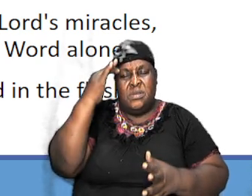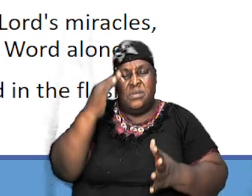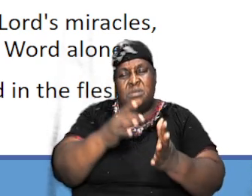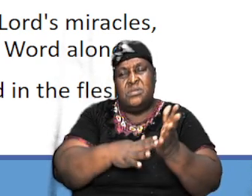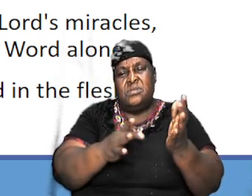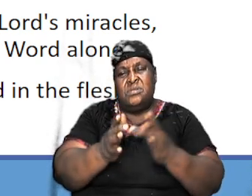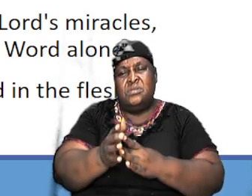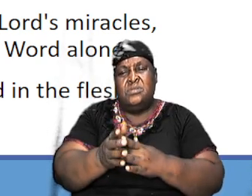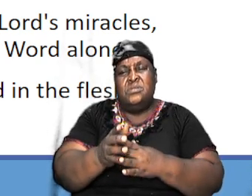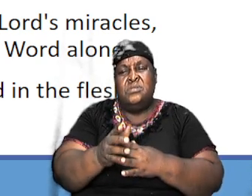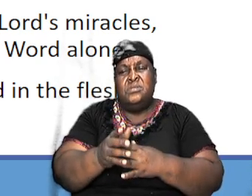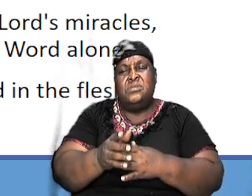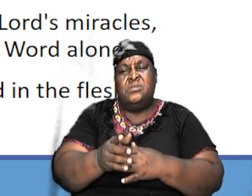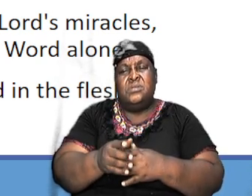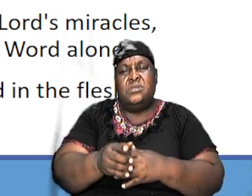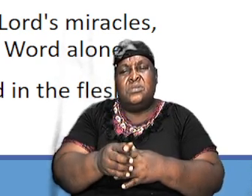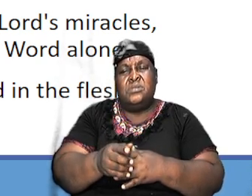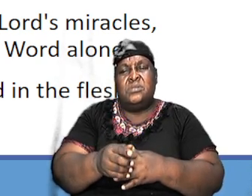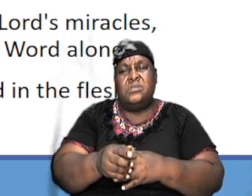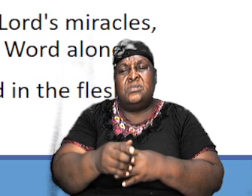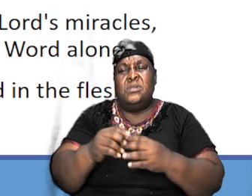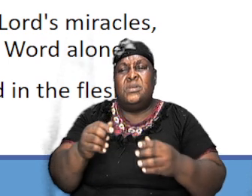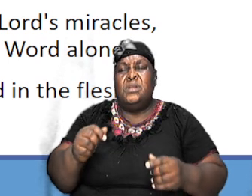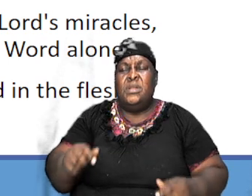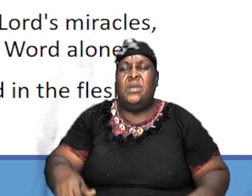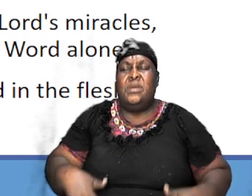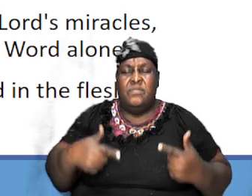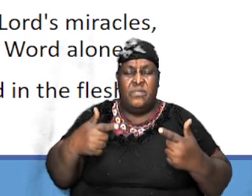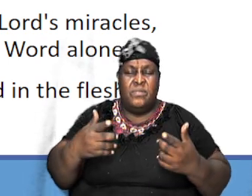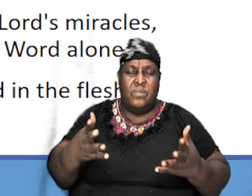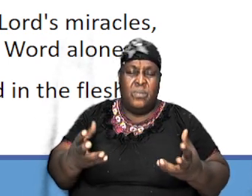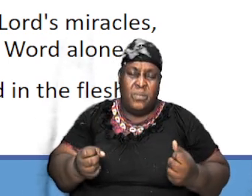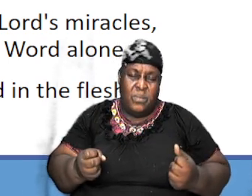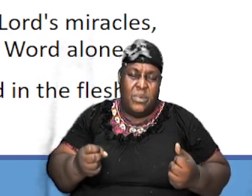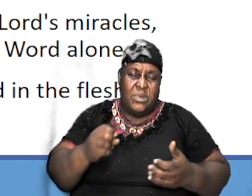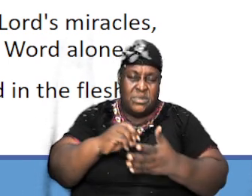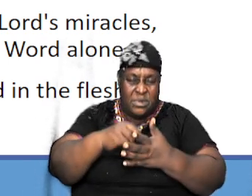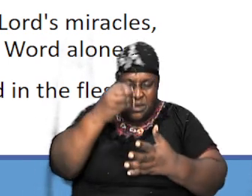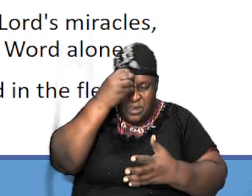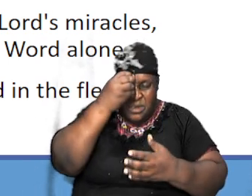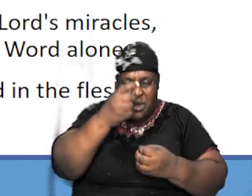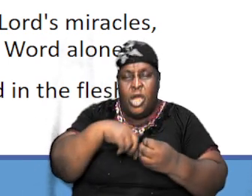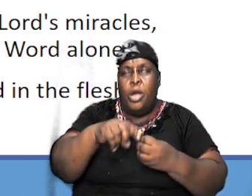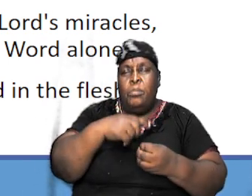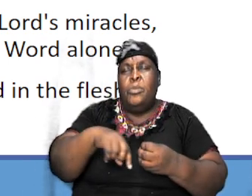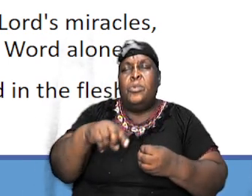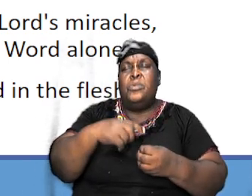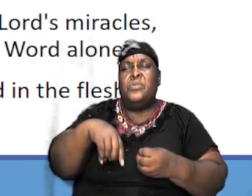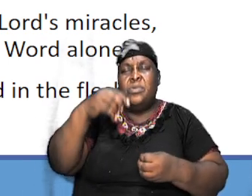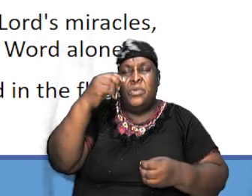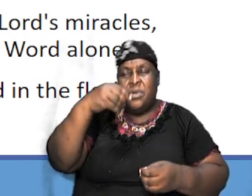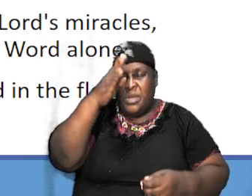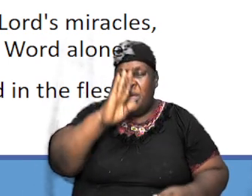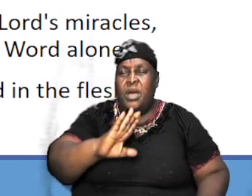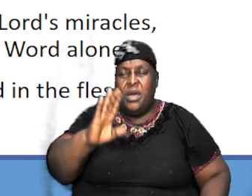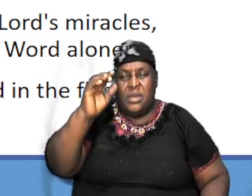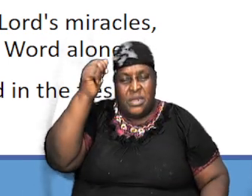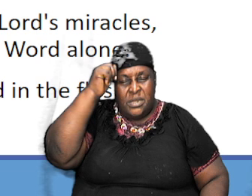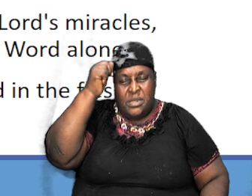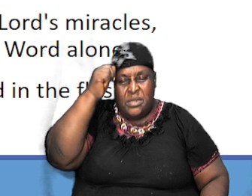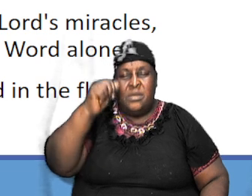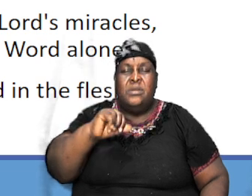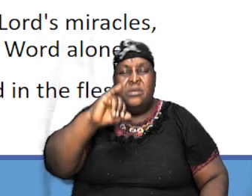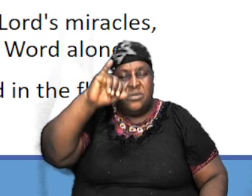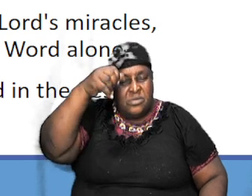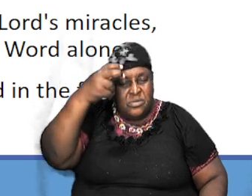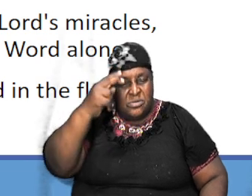deity. And so if you want to learn about the Godhead and you want to use the book, the gospel books, then John is definitely the book that you